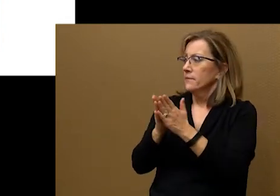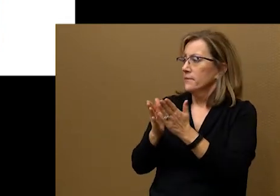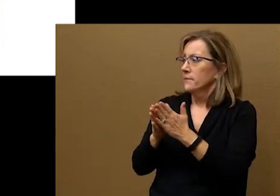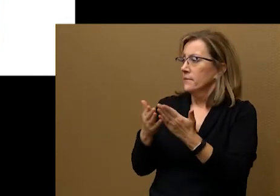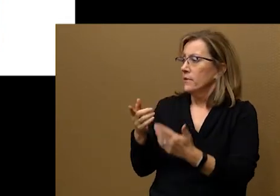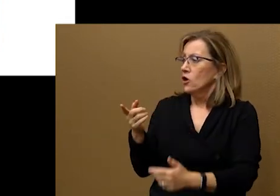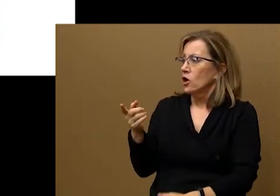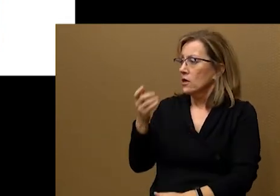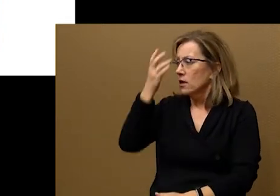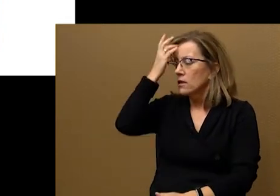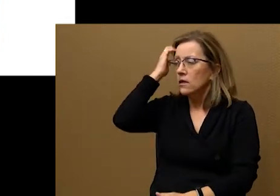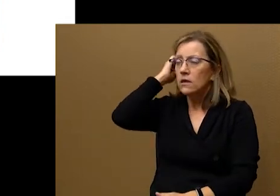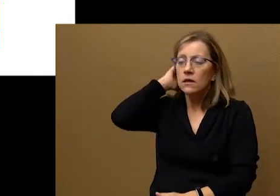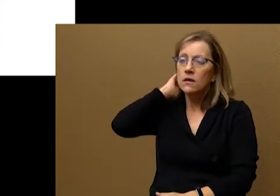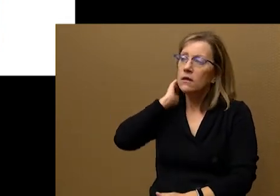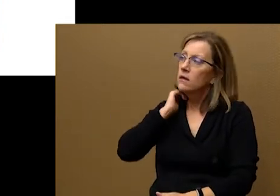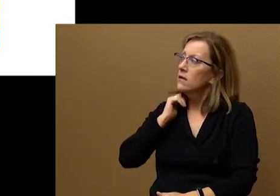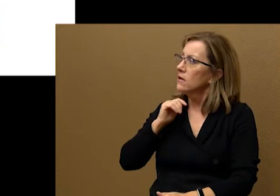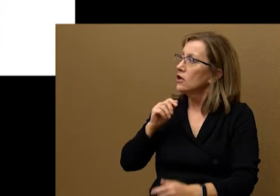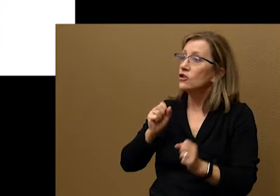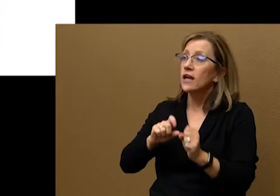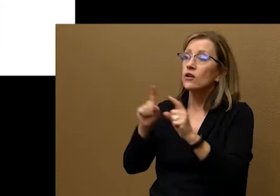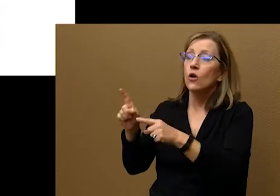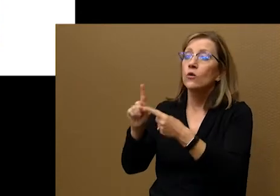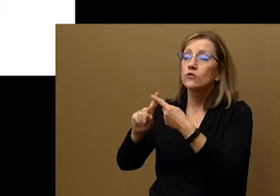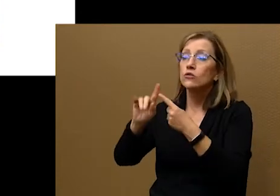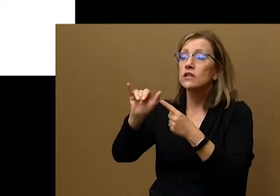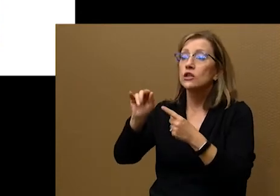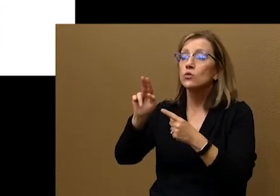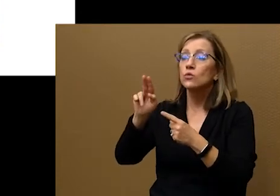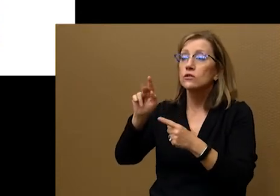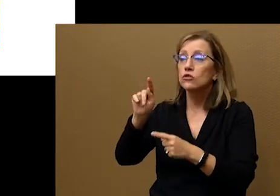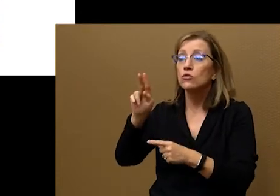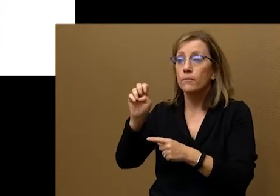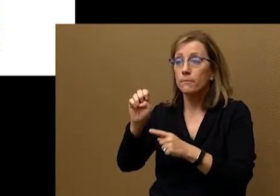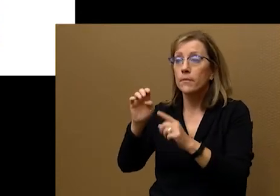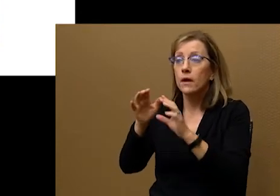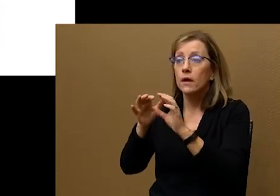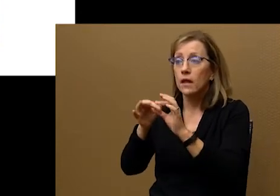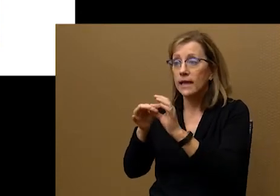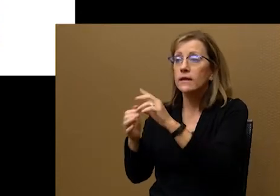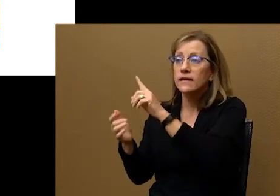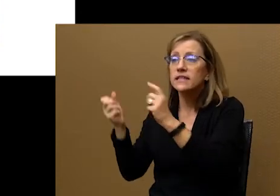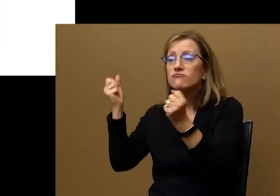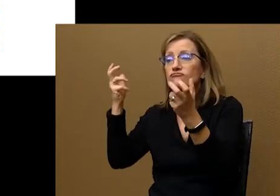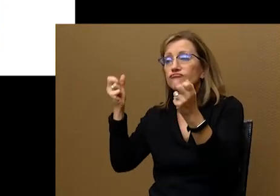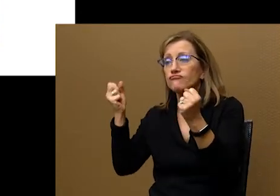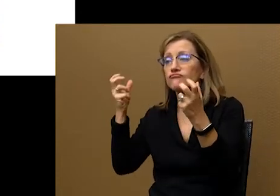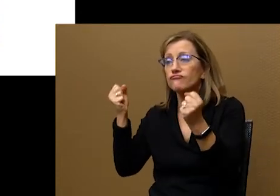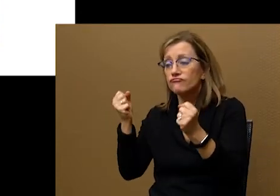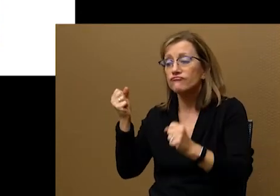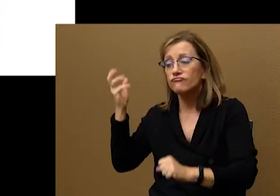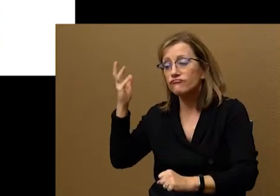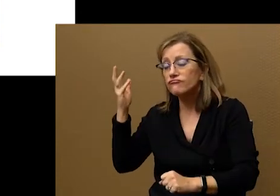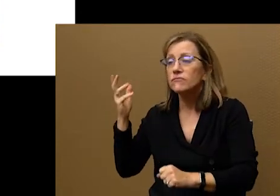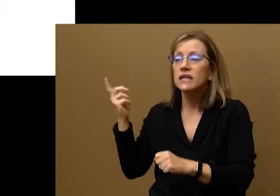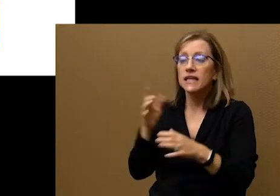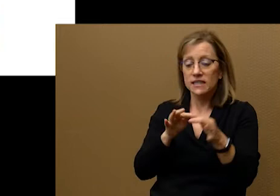this book, if you're interested, if you go to this YouTube link, he has a presentation in Sign